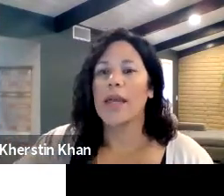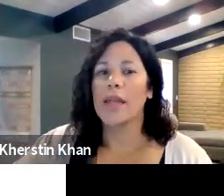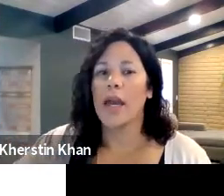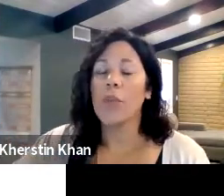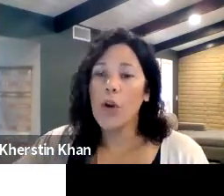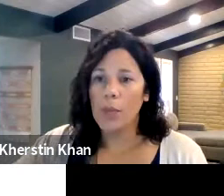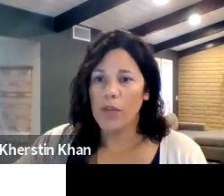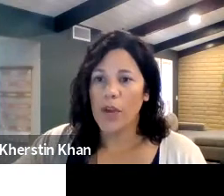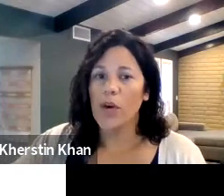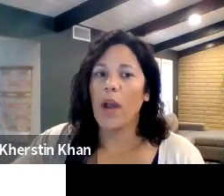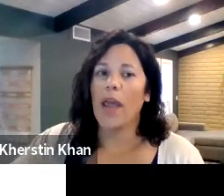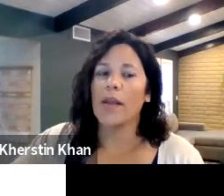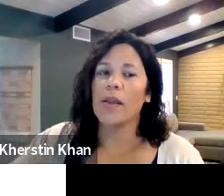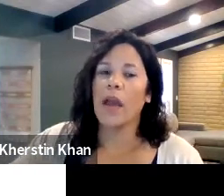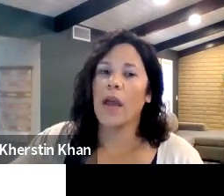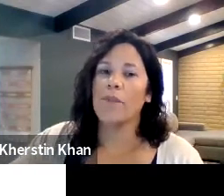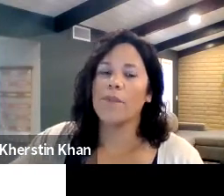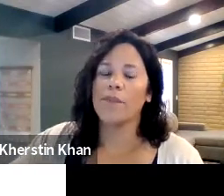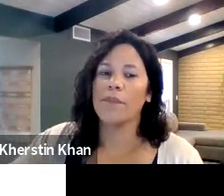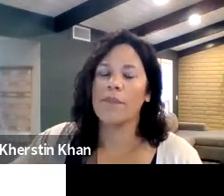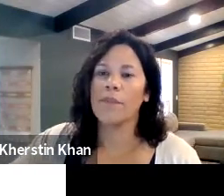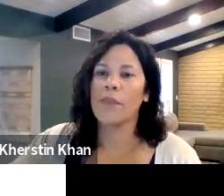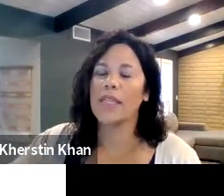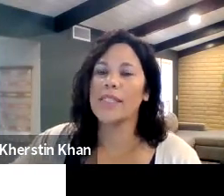looking at program review and